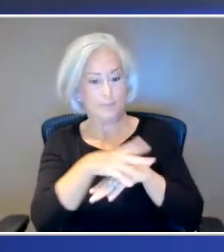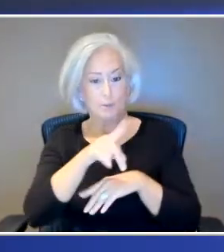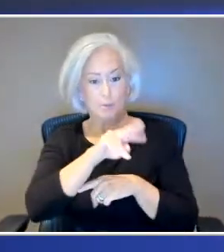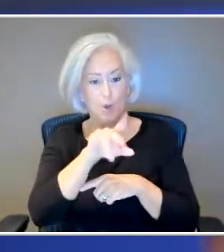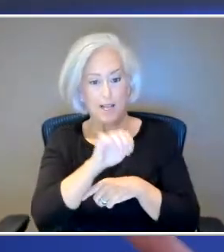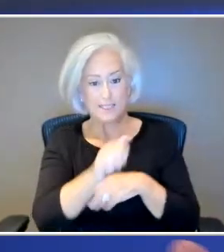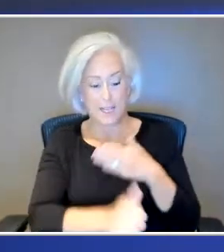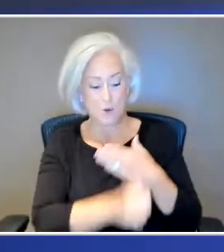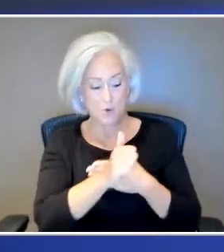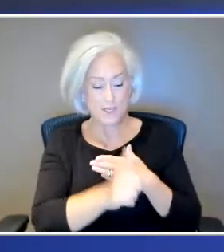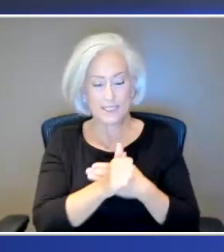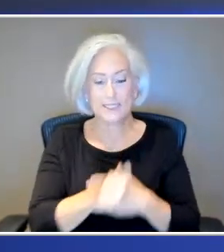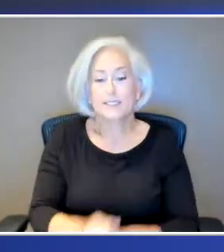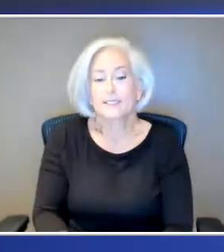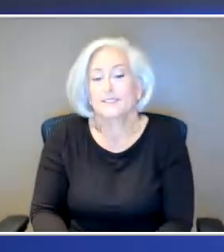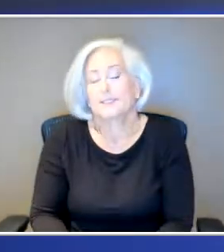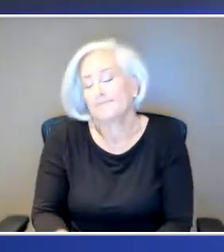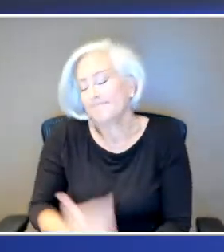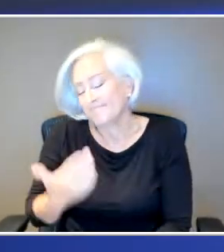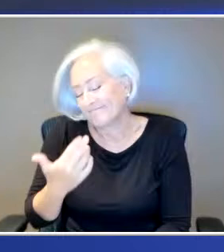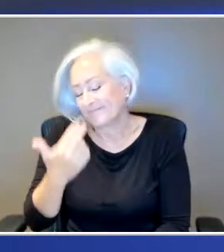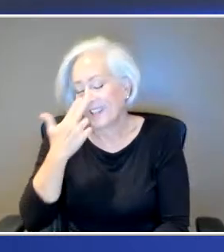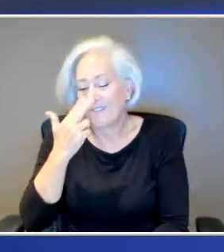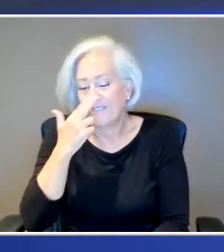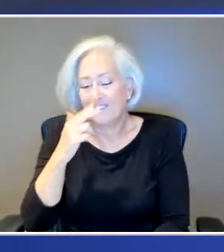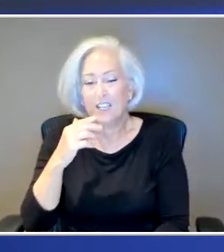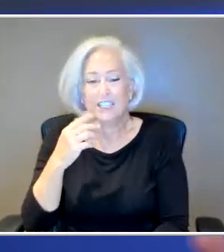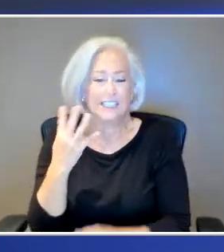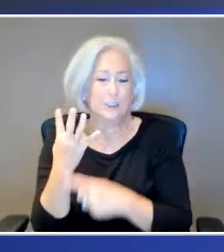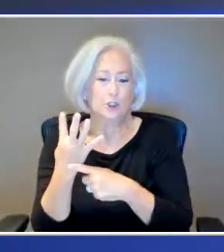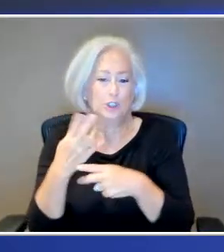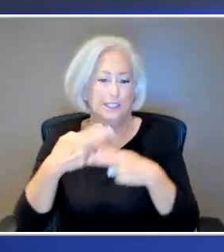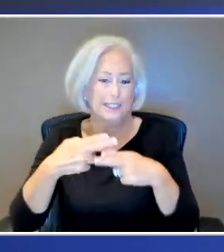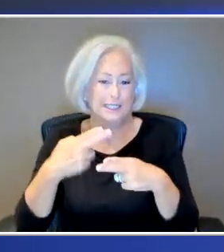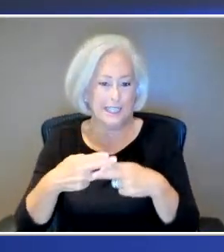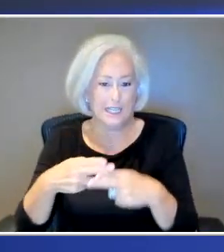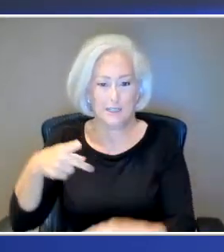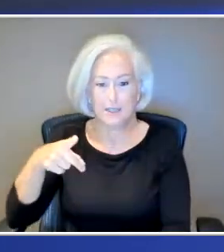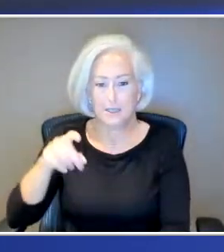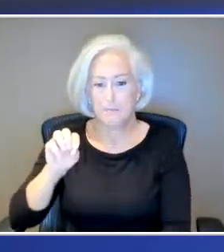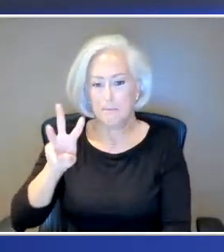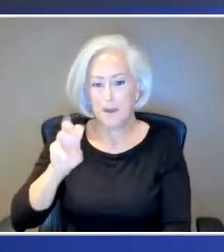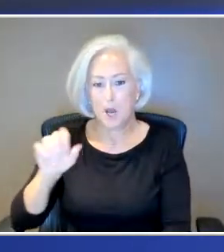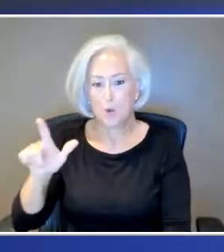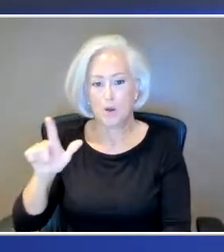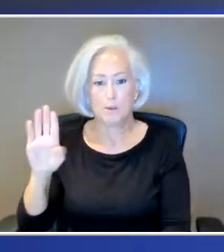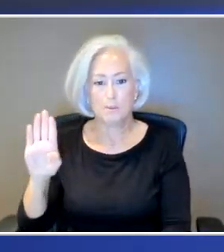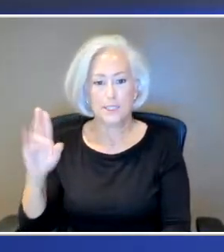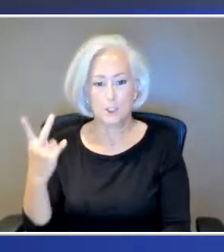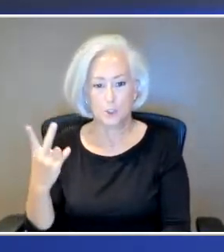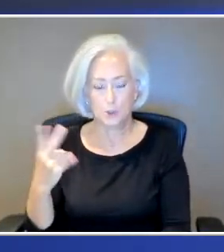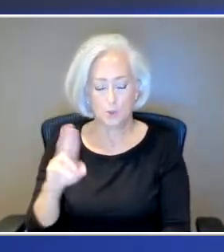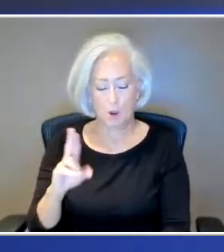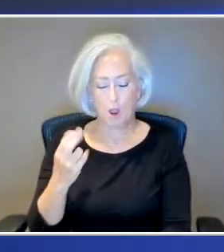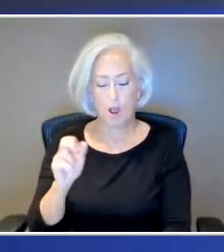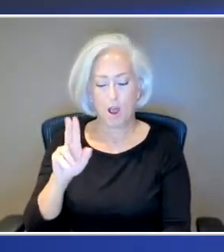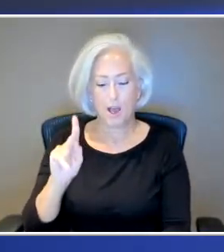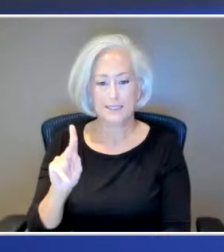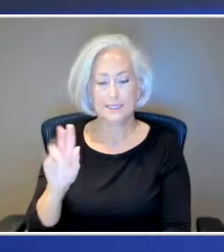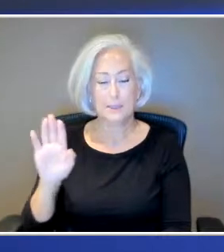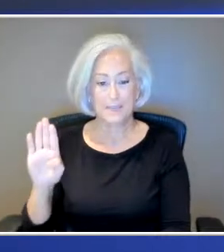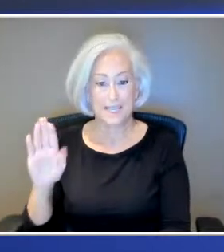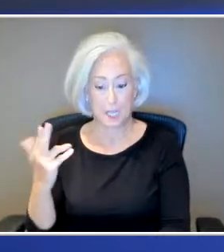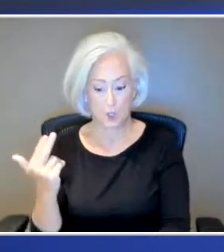all have funny gene names, things that you wouldn't necessarily hear about, like PALB2, HOXB13. Really, it's